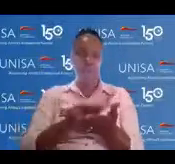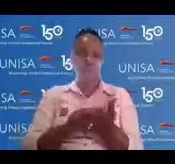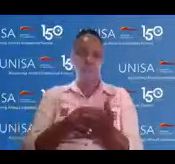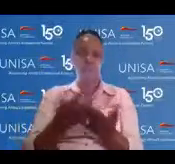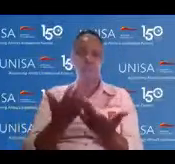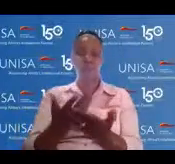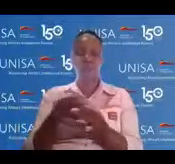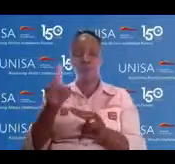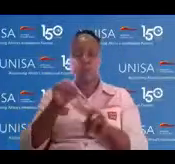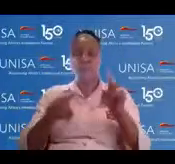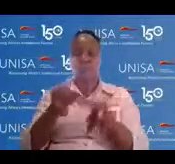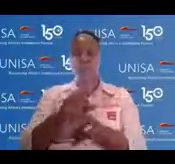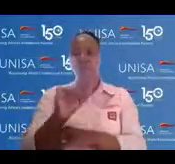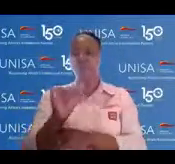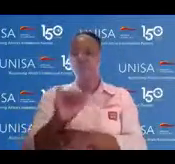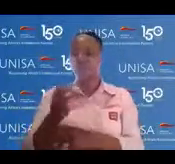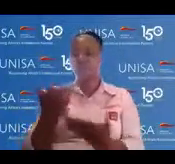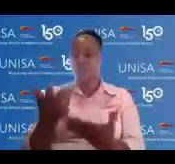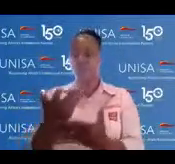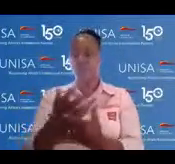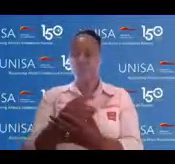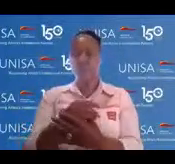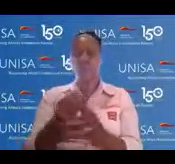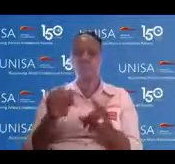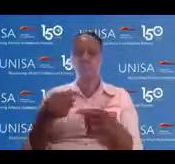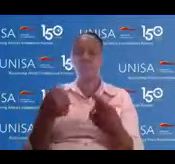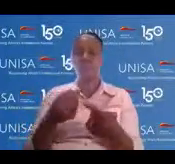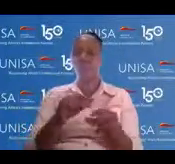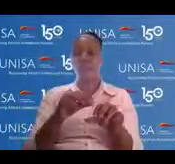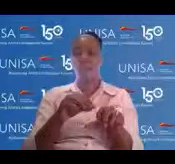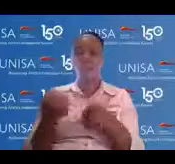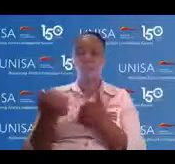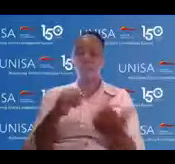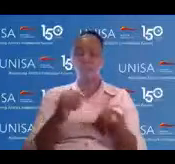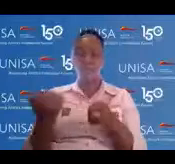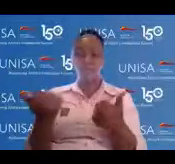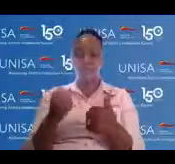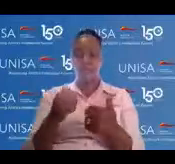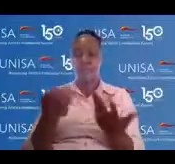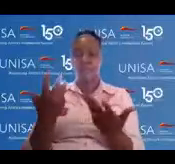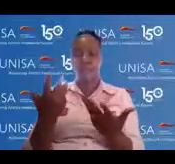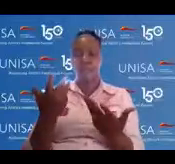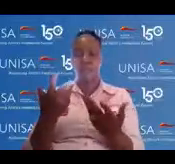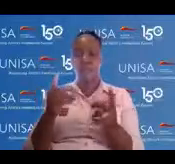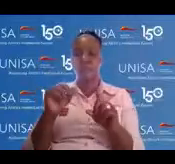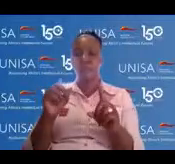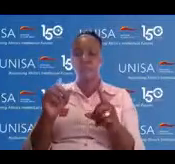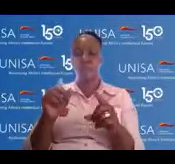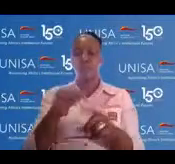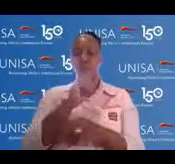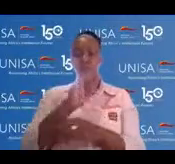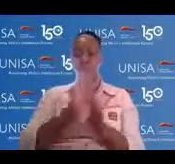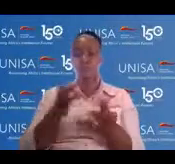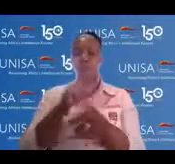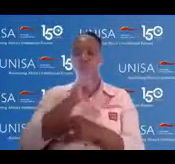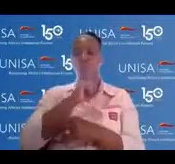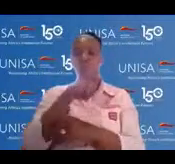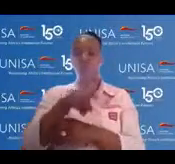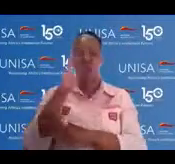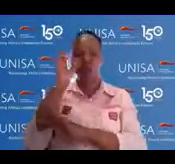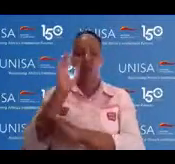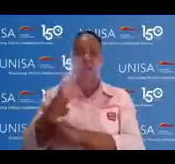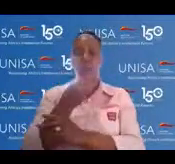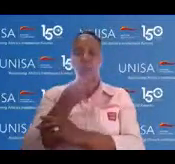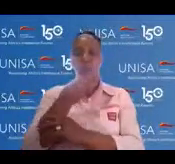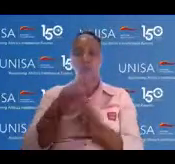You will not be able to activate it if you are not going to be using it. Remember to use the WhatsApp number for